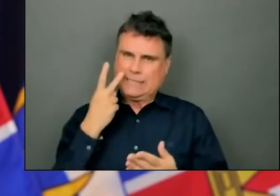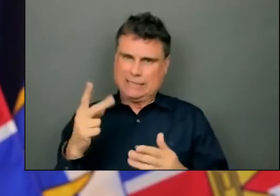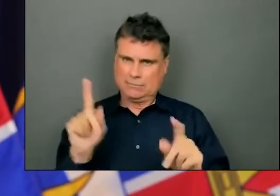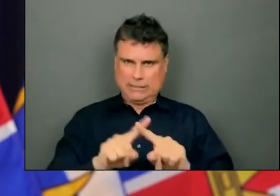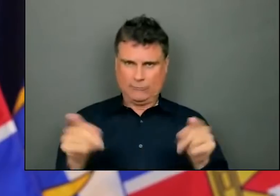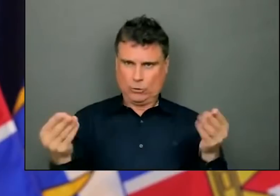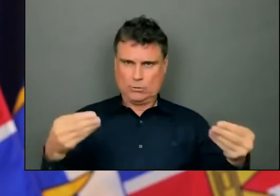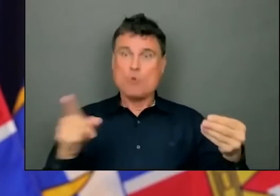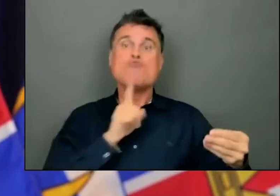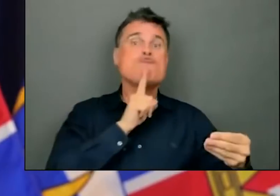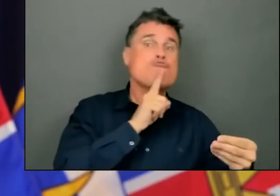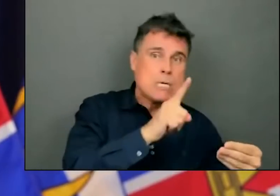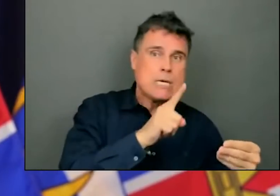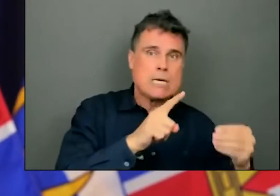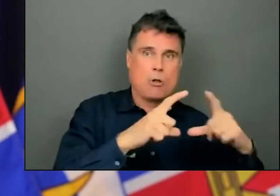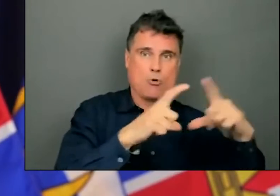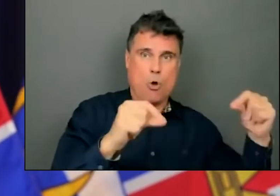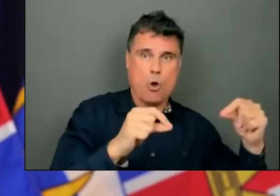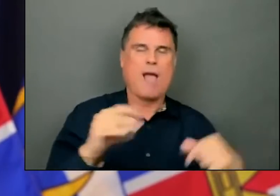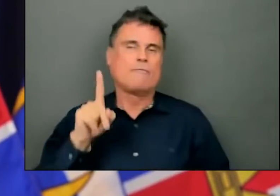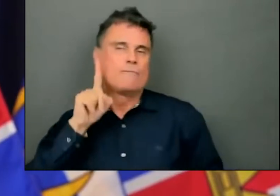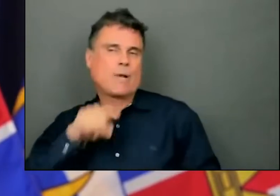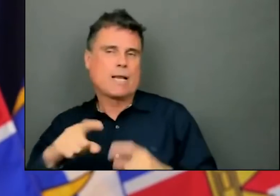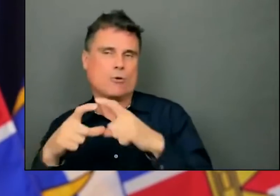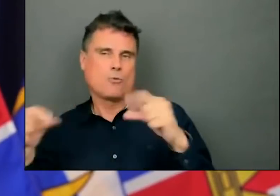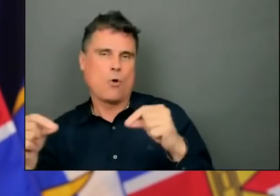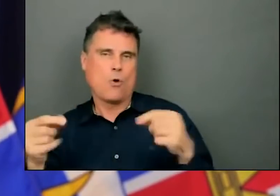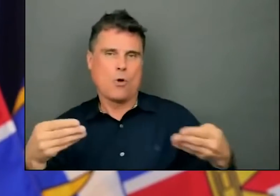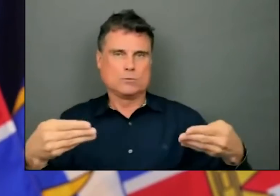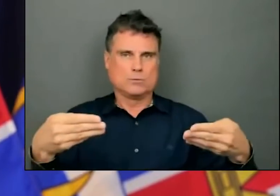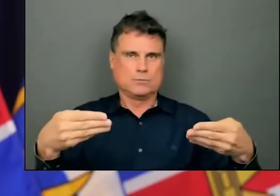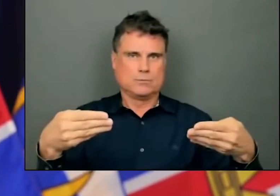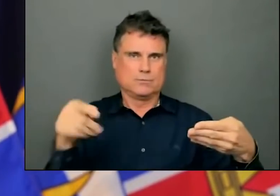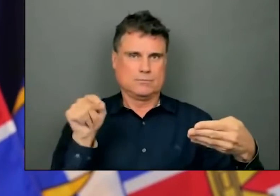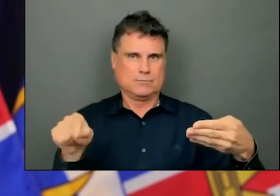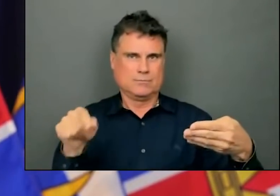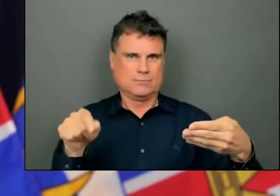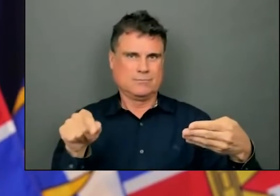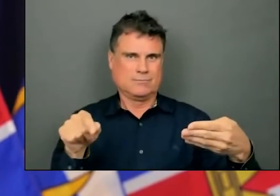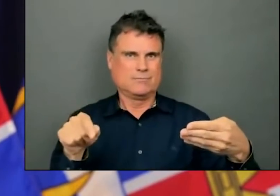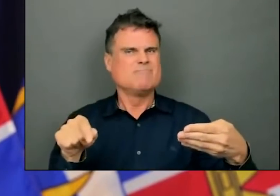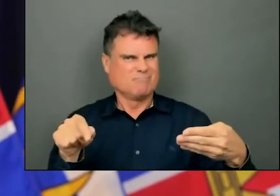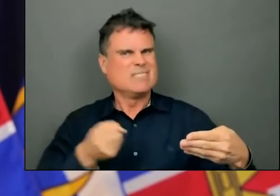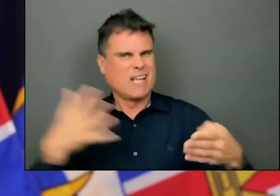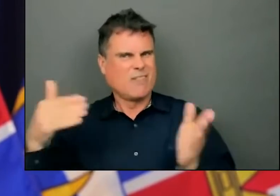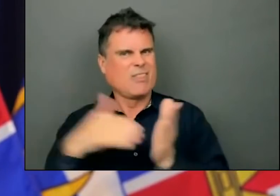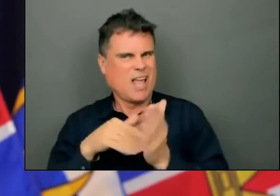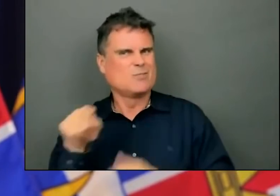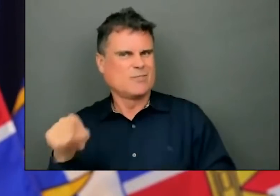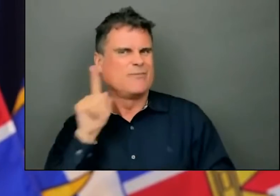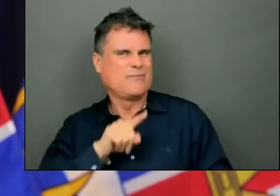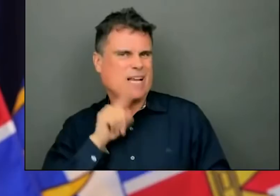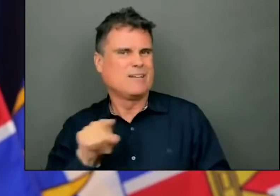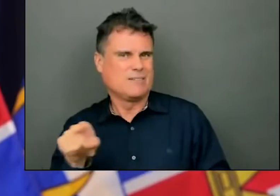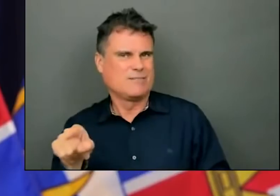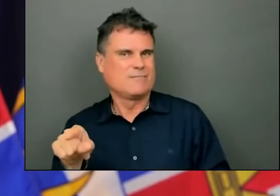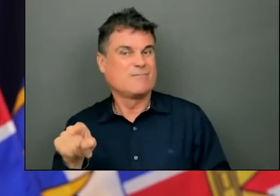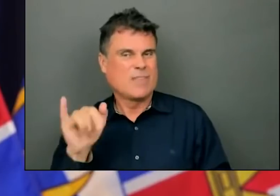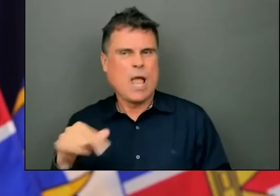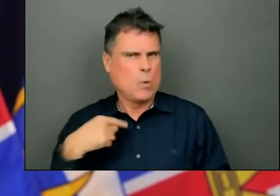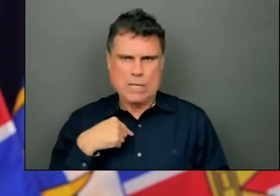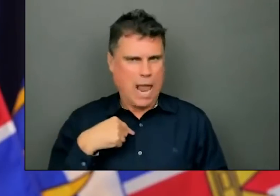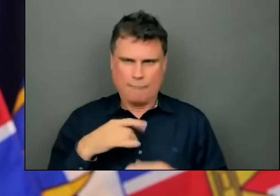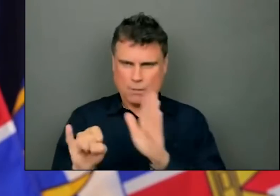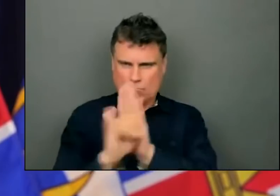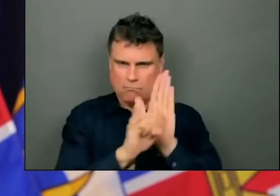I think it was around 1,000 that we knew were fraudulent records. And so that is a process that the PHSA, our